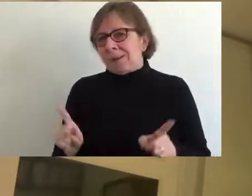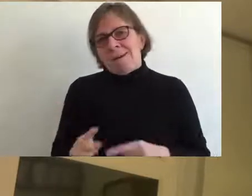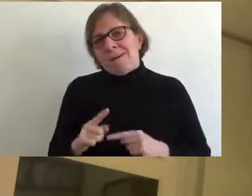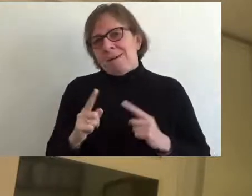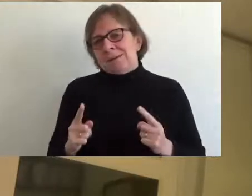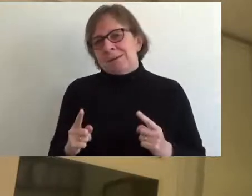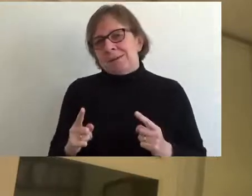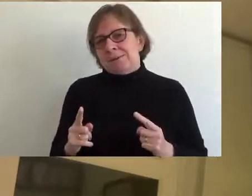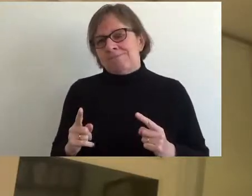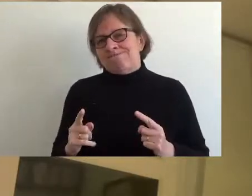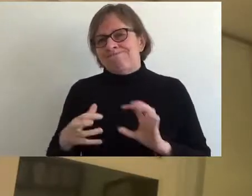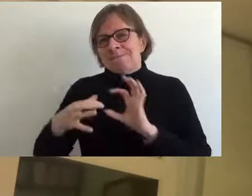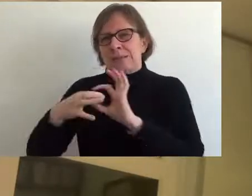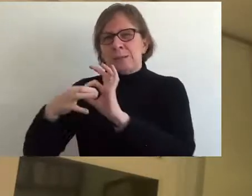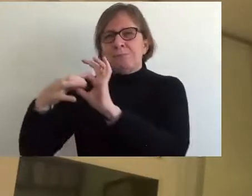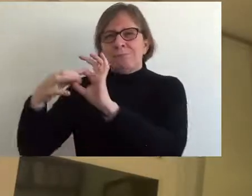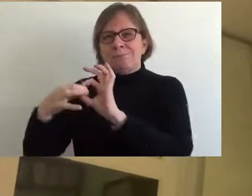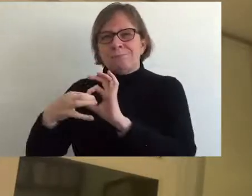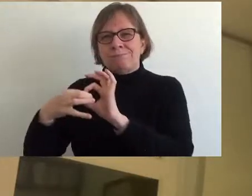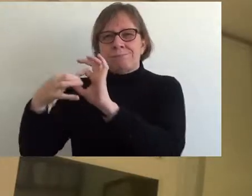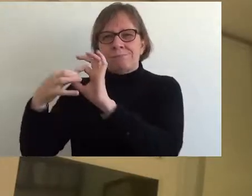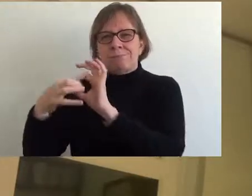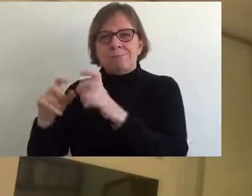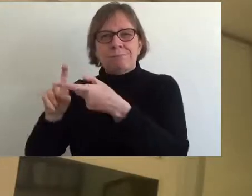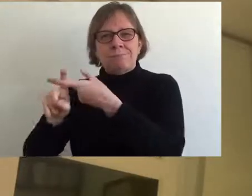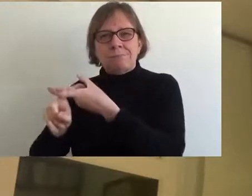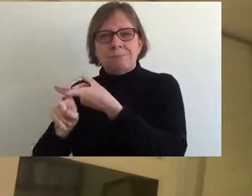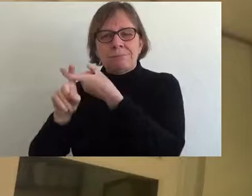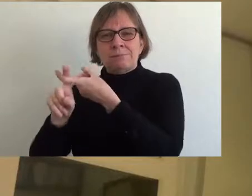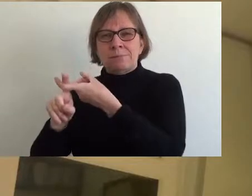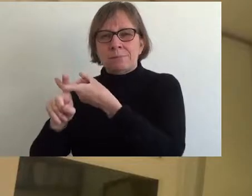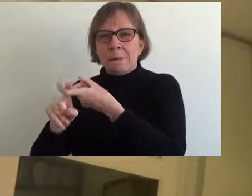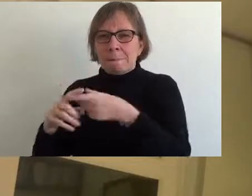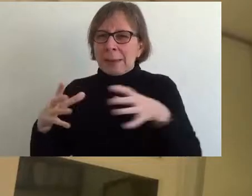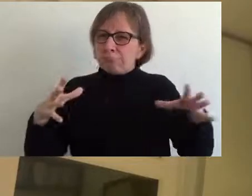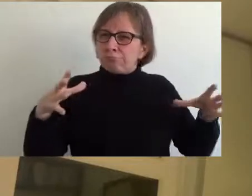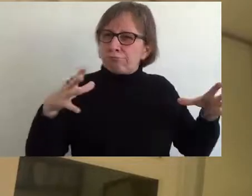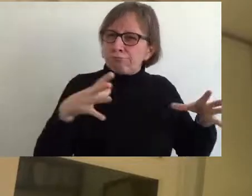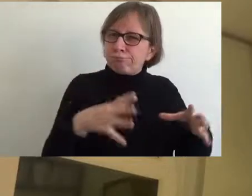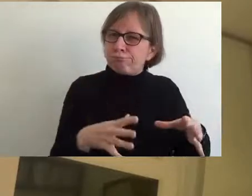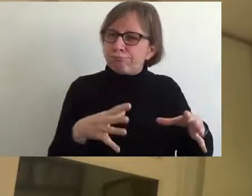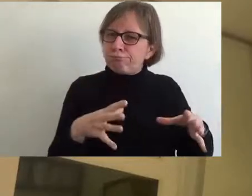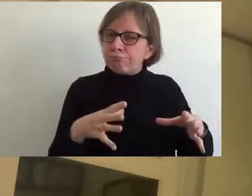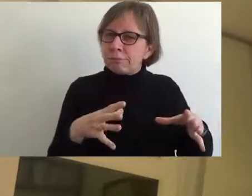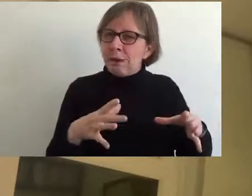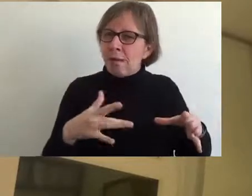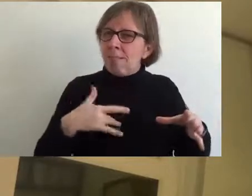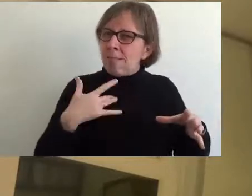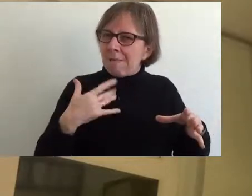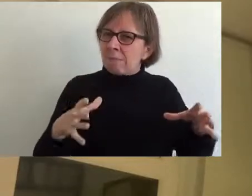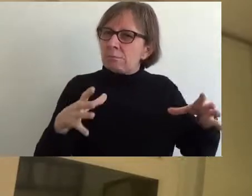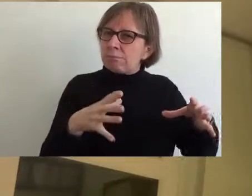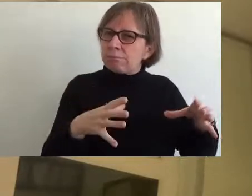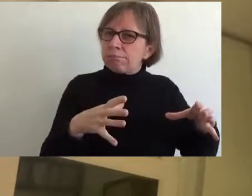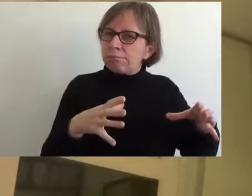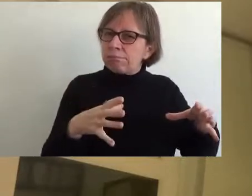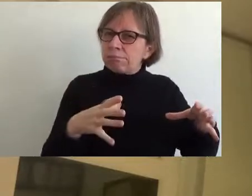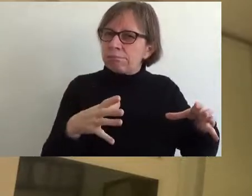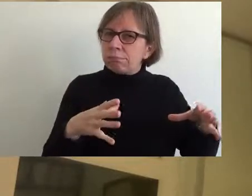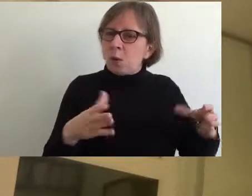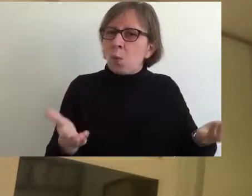own. Abiding in Christ means abiding in the body of Christ with his